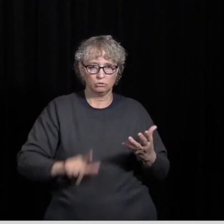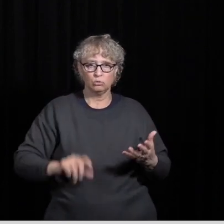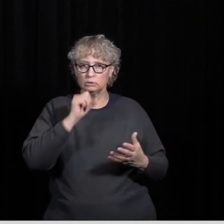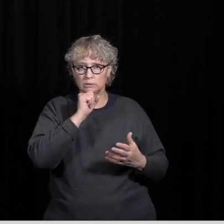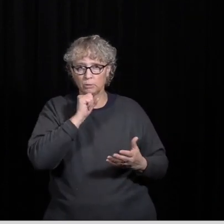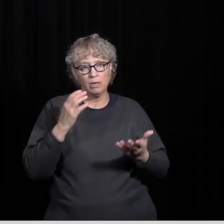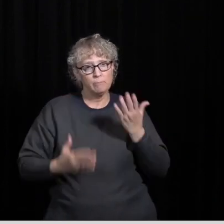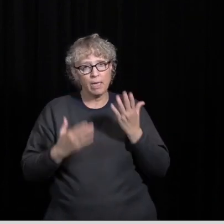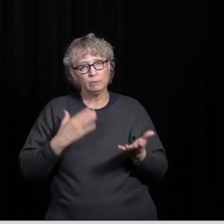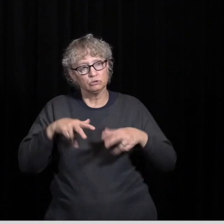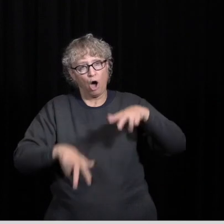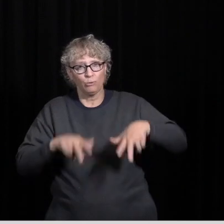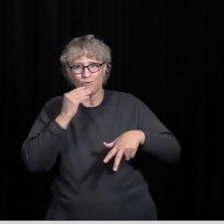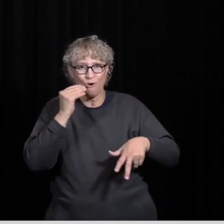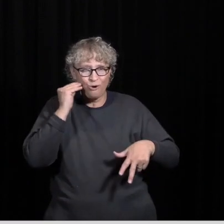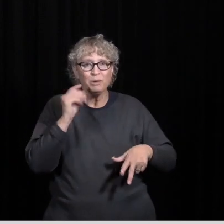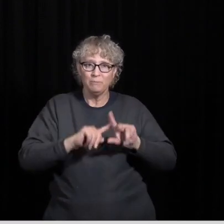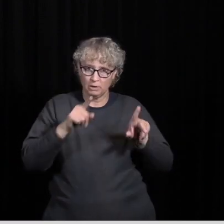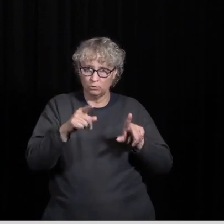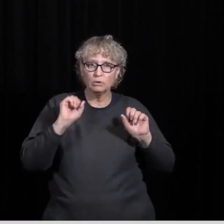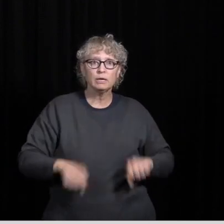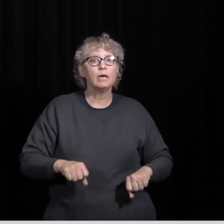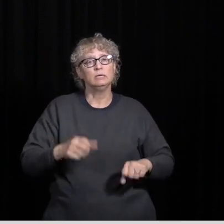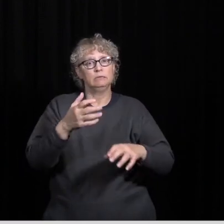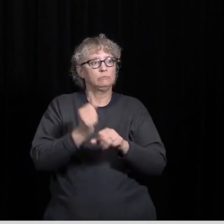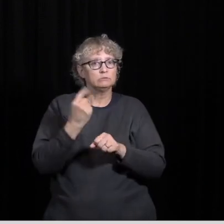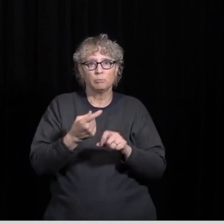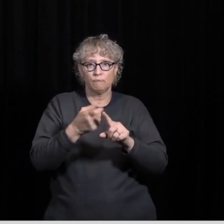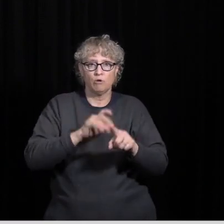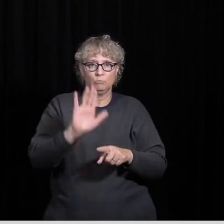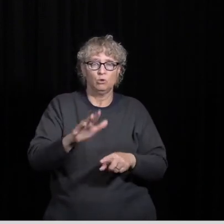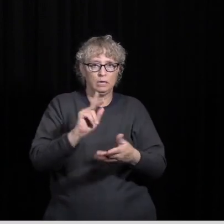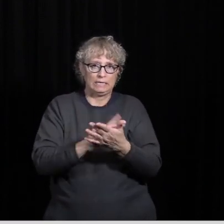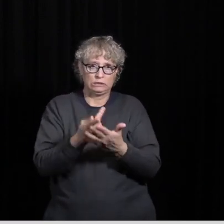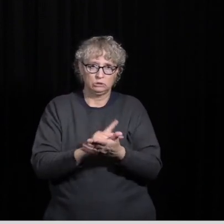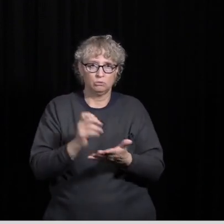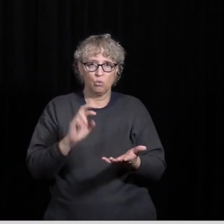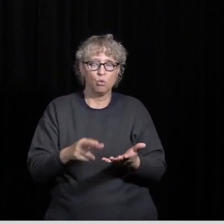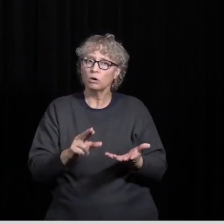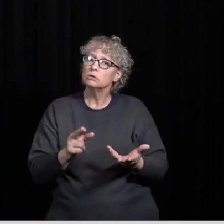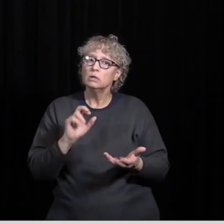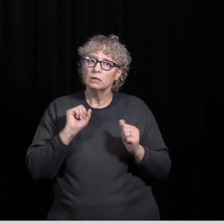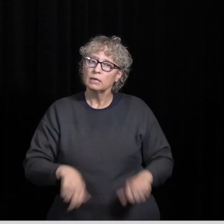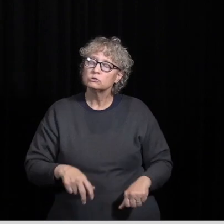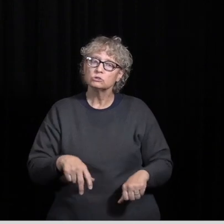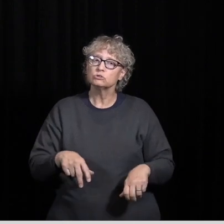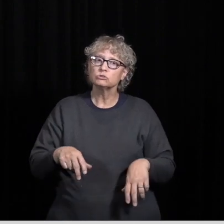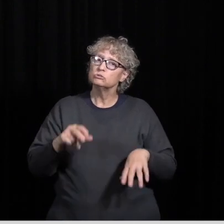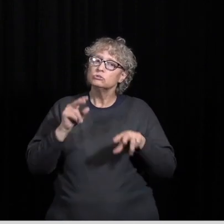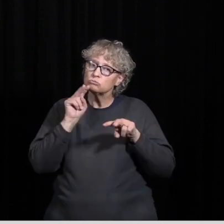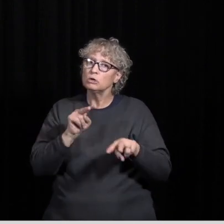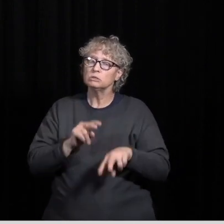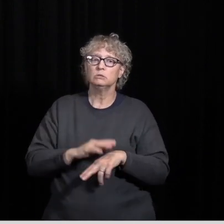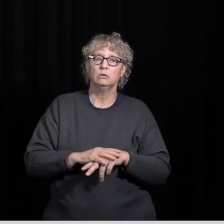to listen and go through this, but you could grab some elements from your kitchen or just follow along. But the word reads like